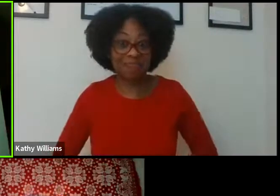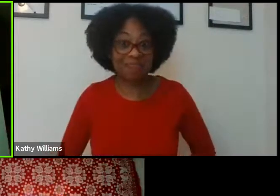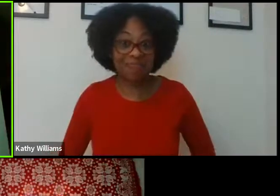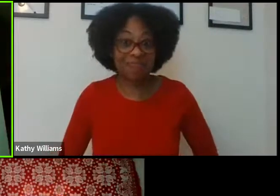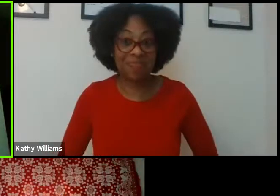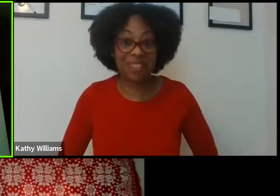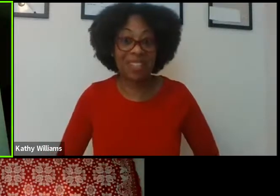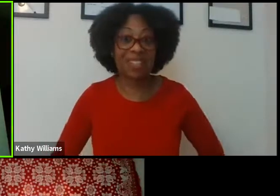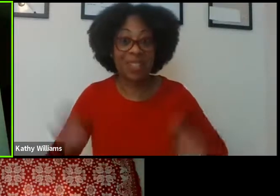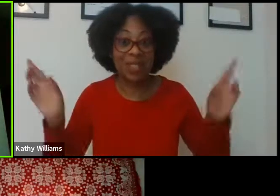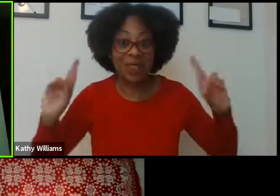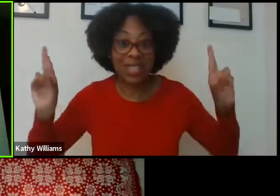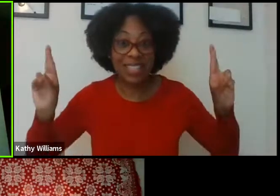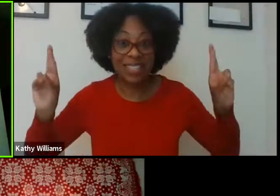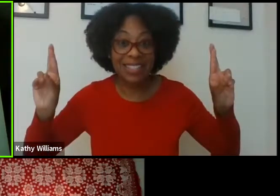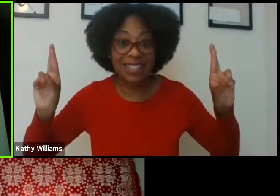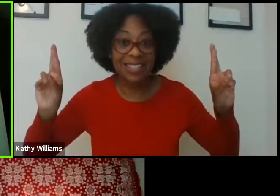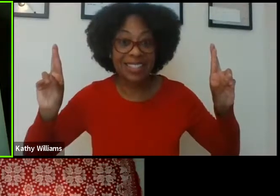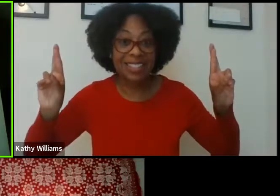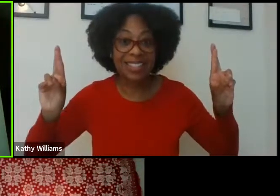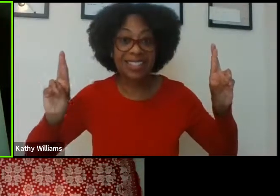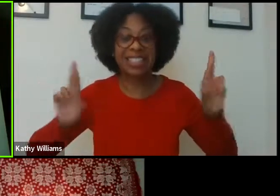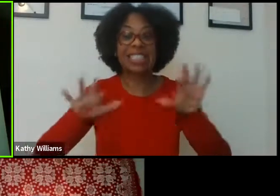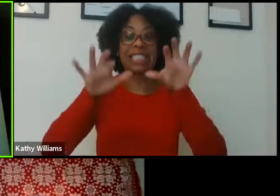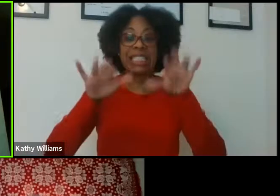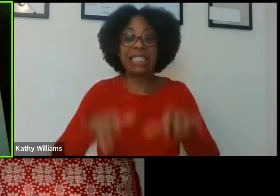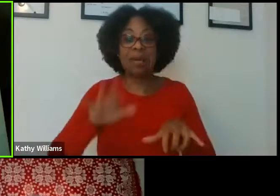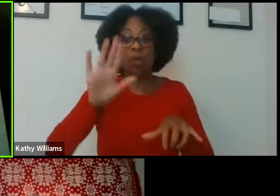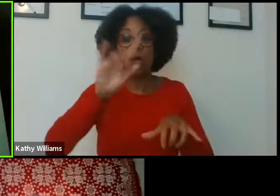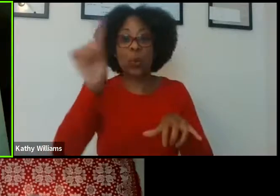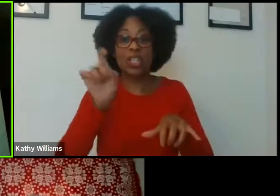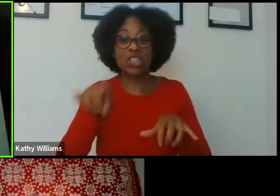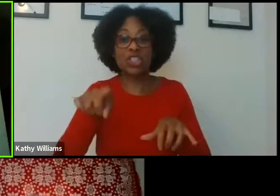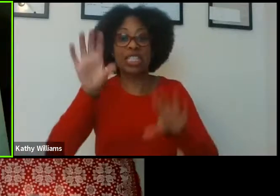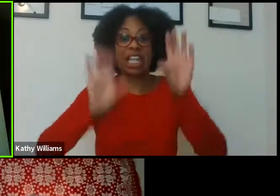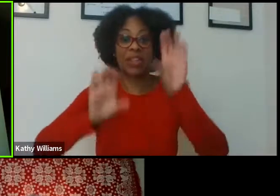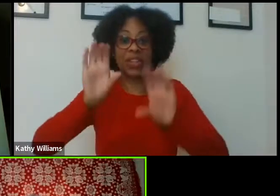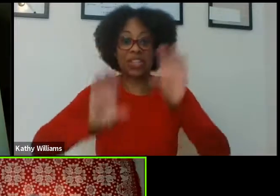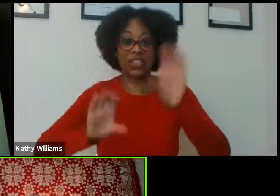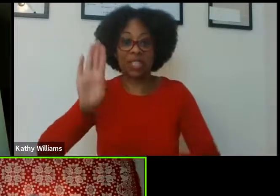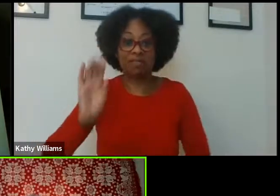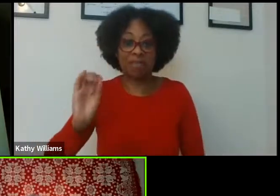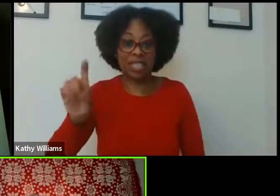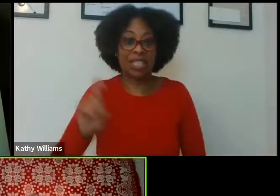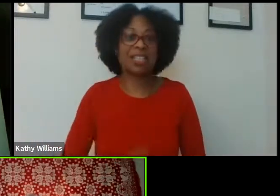whenever you're ready, you can just start typing.